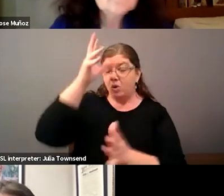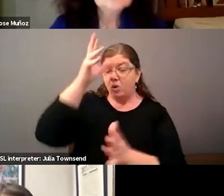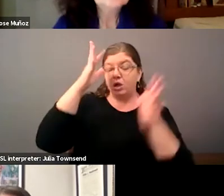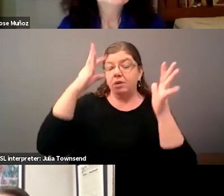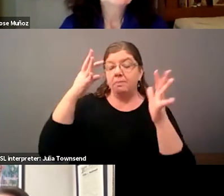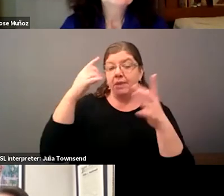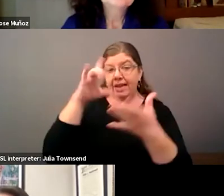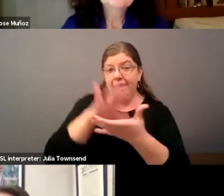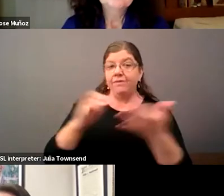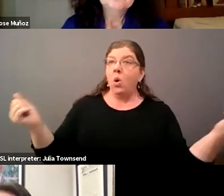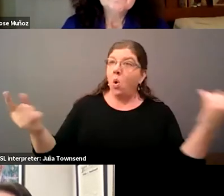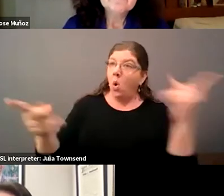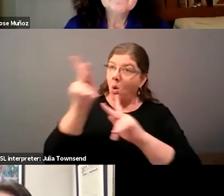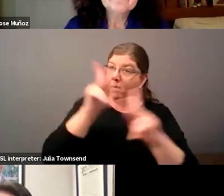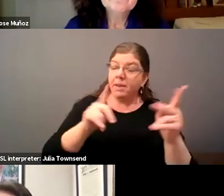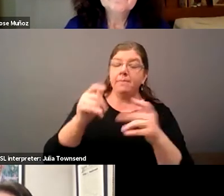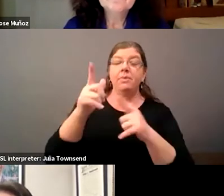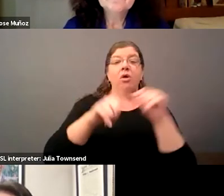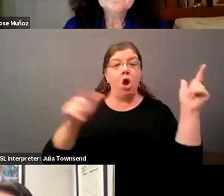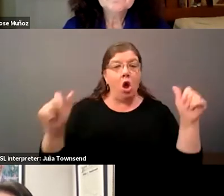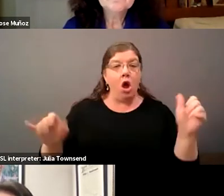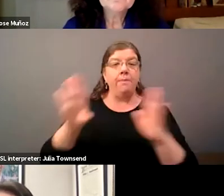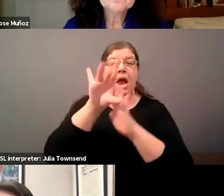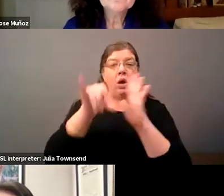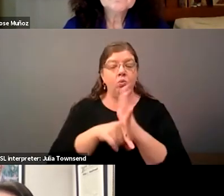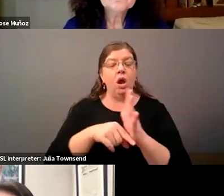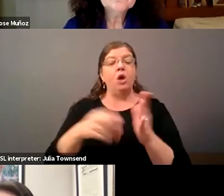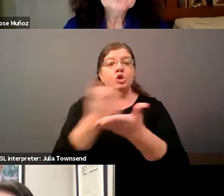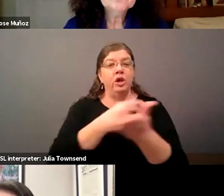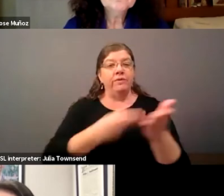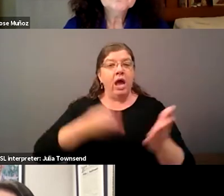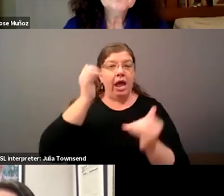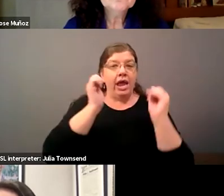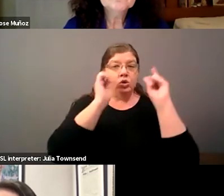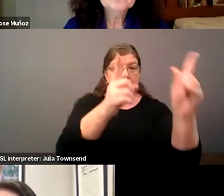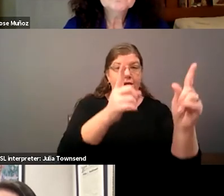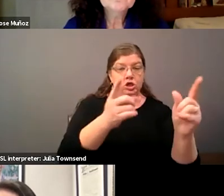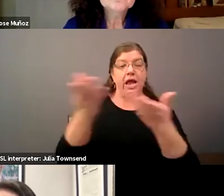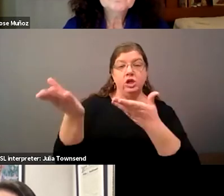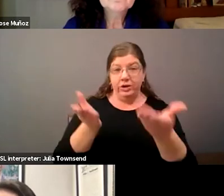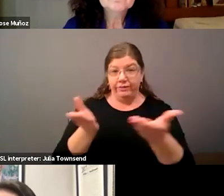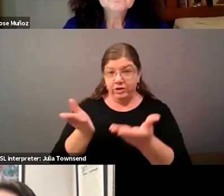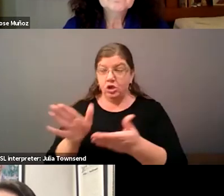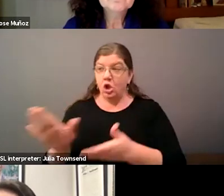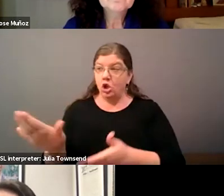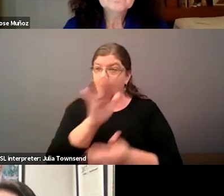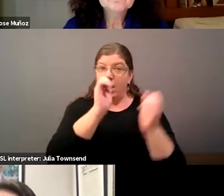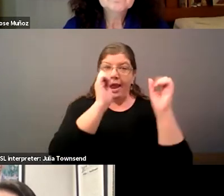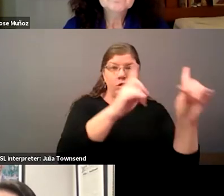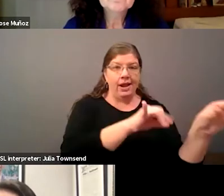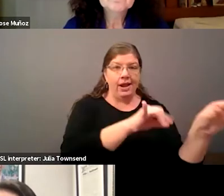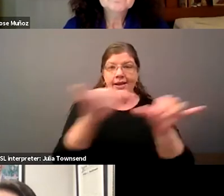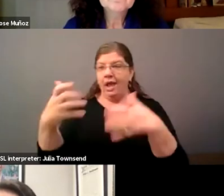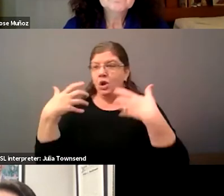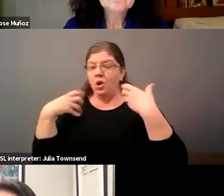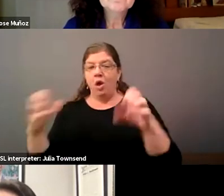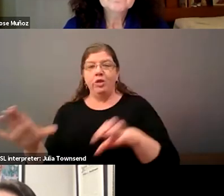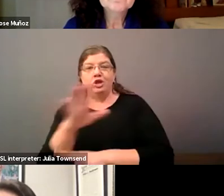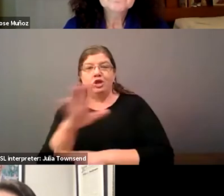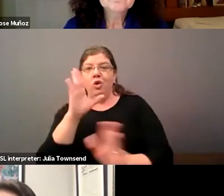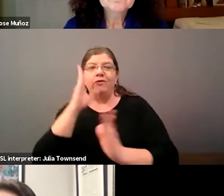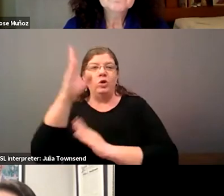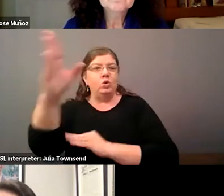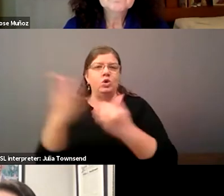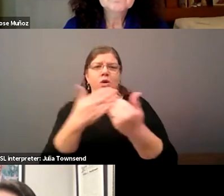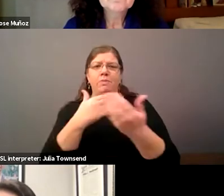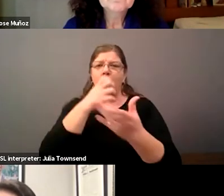access to high quality education and health services your education like your health is your future no matter who you are or where